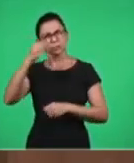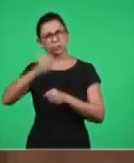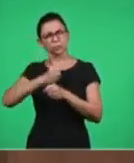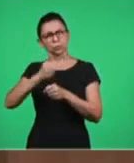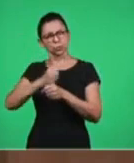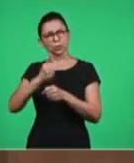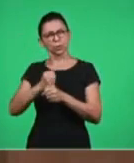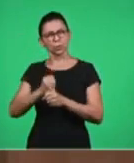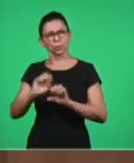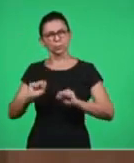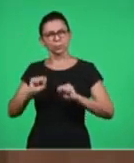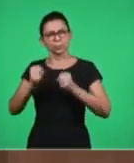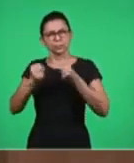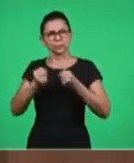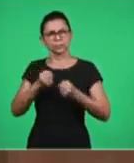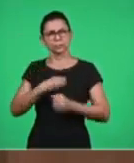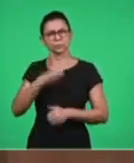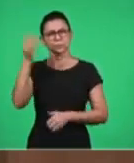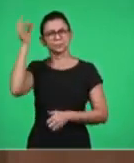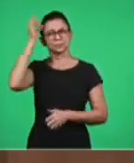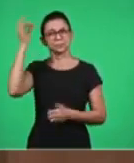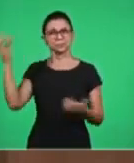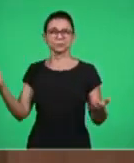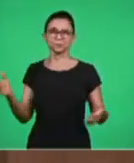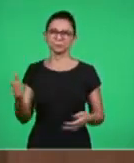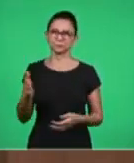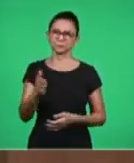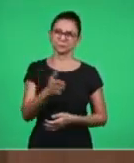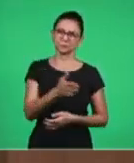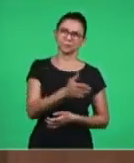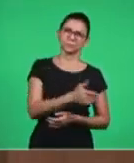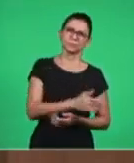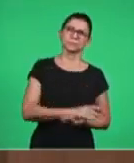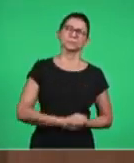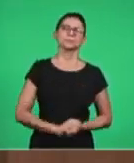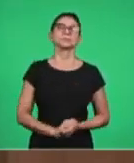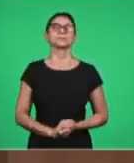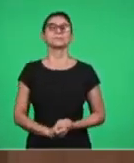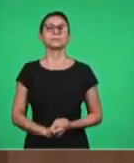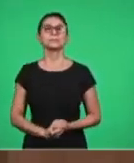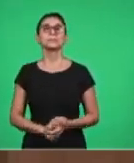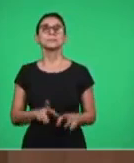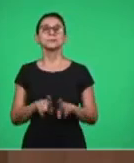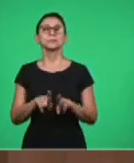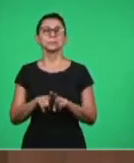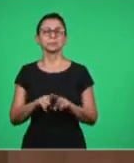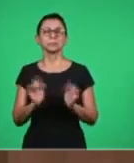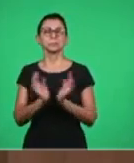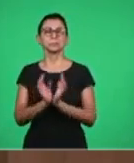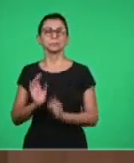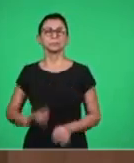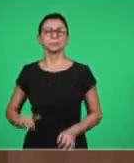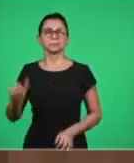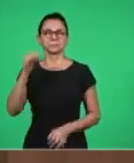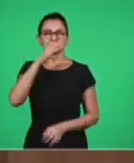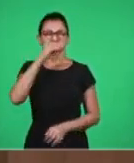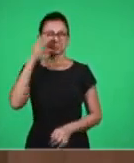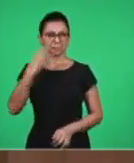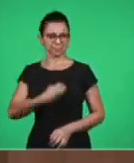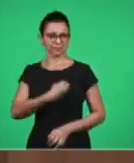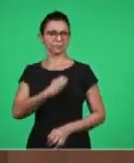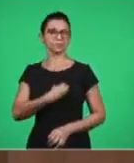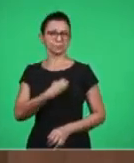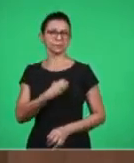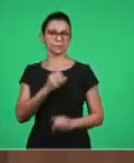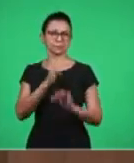been published for our edification of our brethren. I'm going to begin now our instructions so that our children, intermediate and the less,